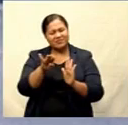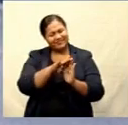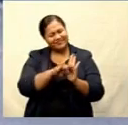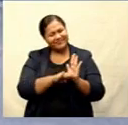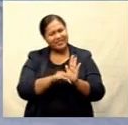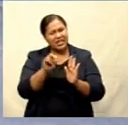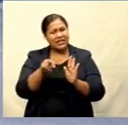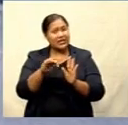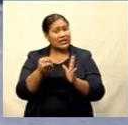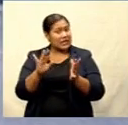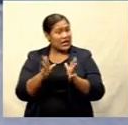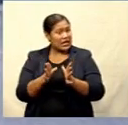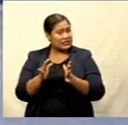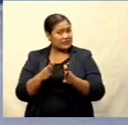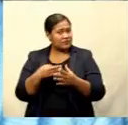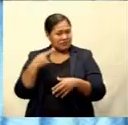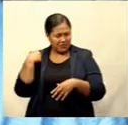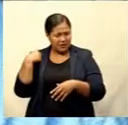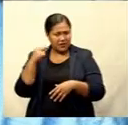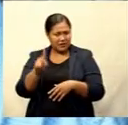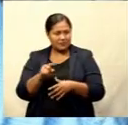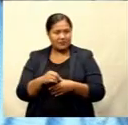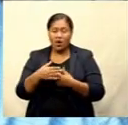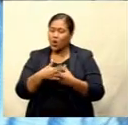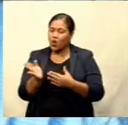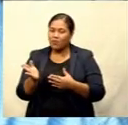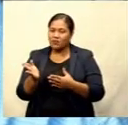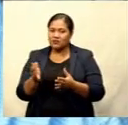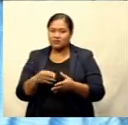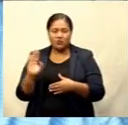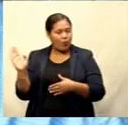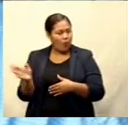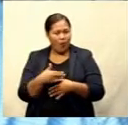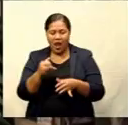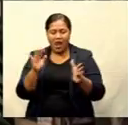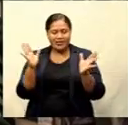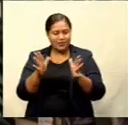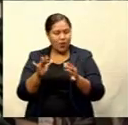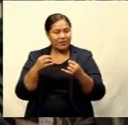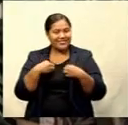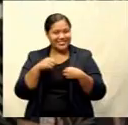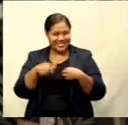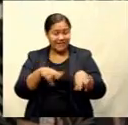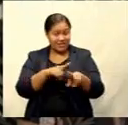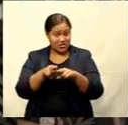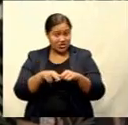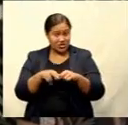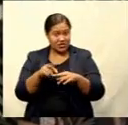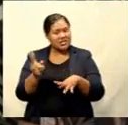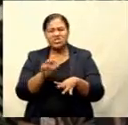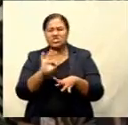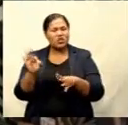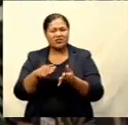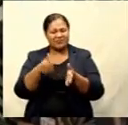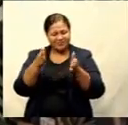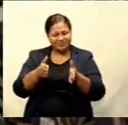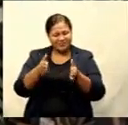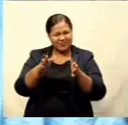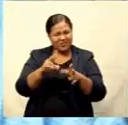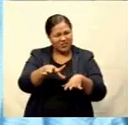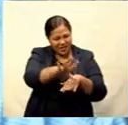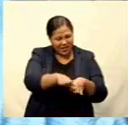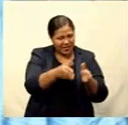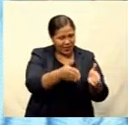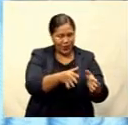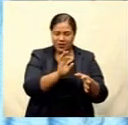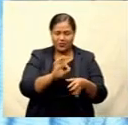that SMEs need to meet for applications? Open to all the SMEs here in Fiji, and it is not restricted to a particular sector.